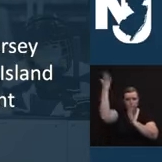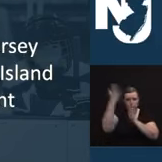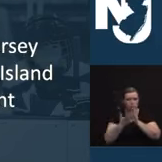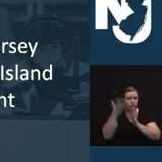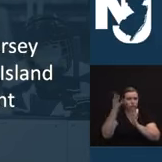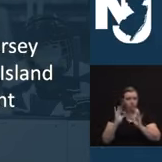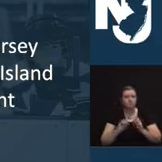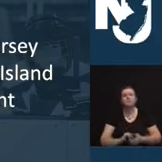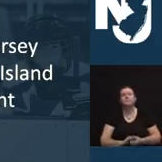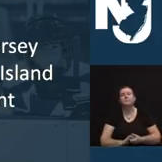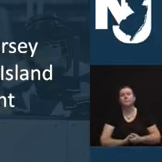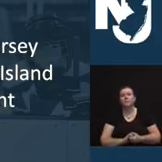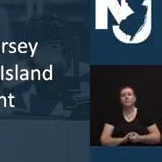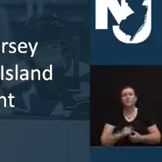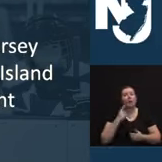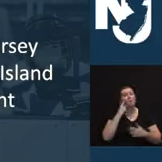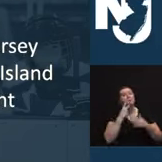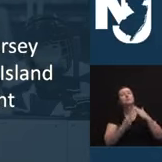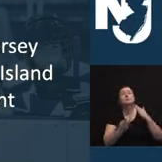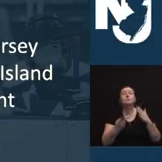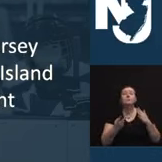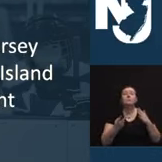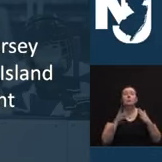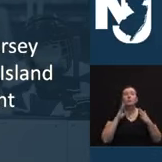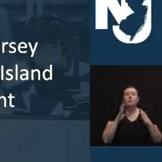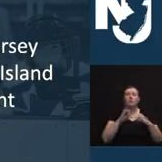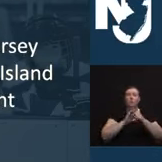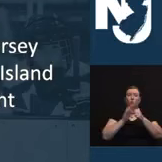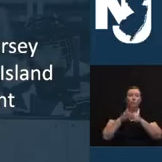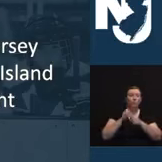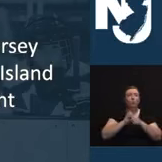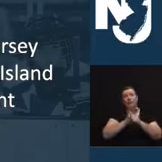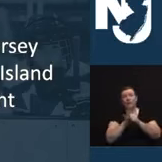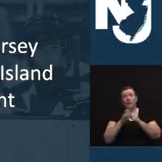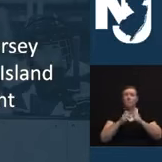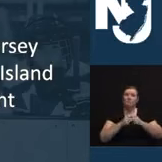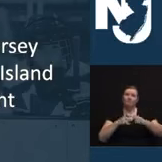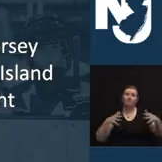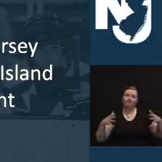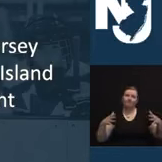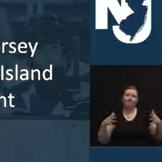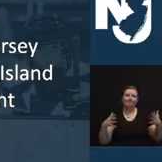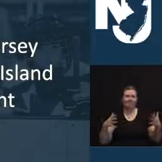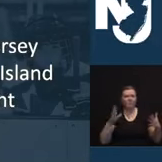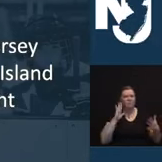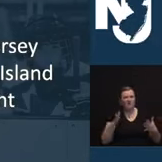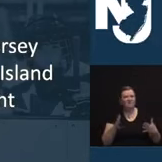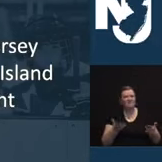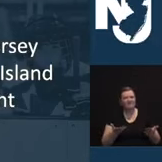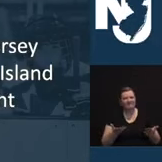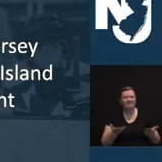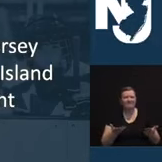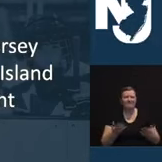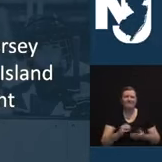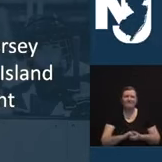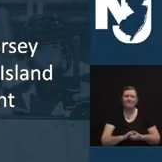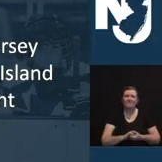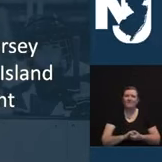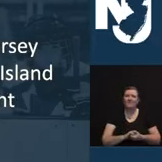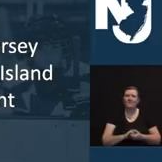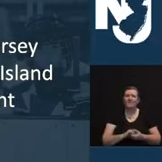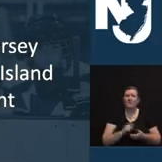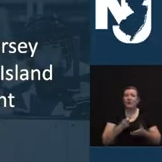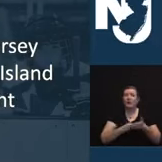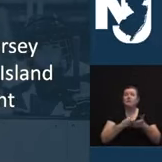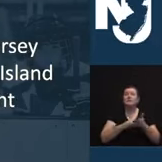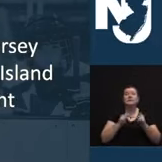hope it grows soon. We know that there's been transmission linked to youth hockey team activities, and with numbers rising